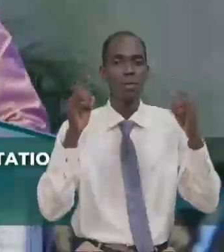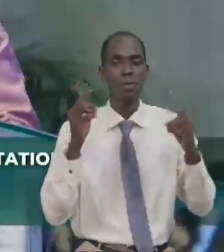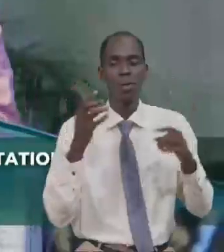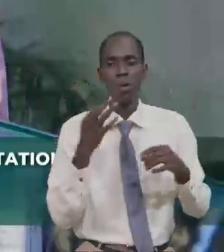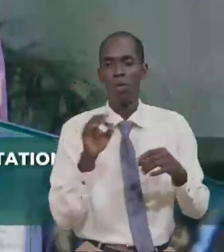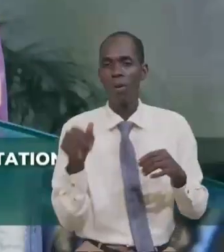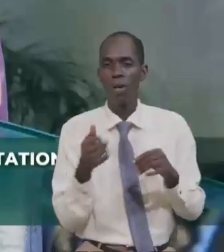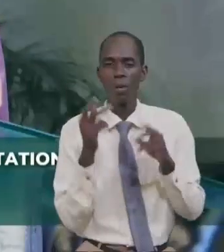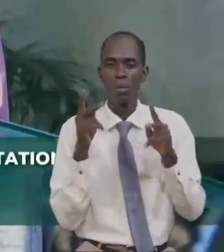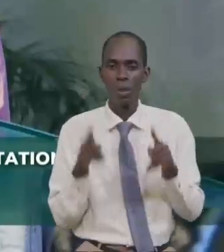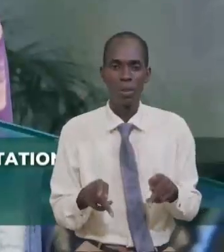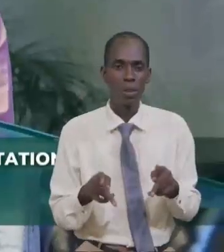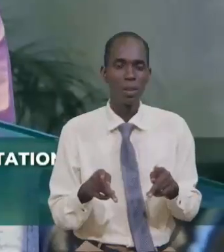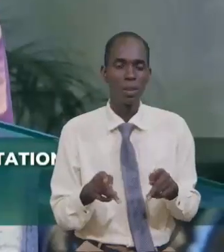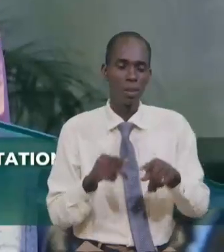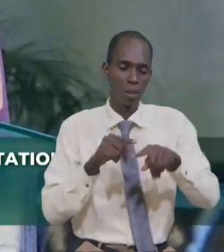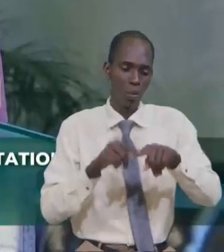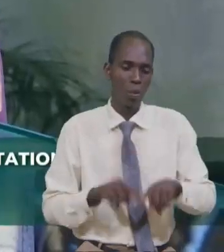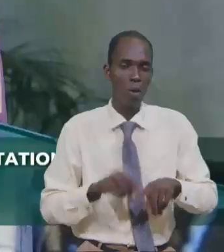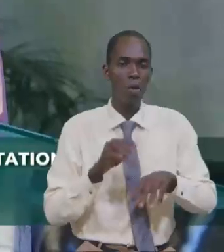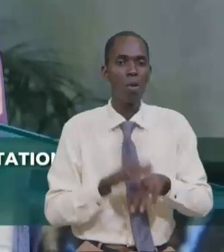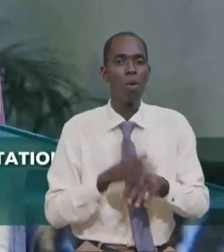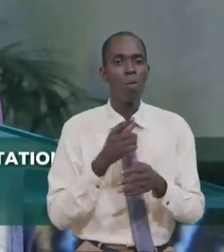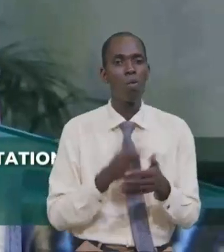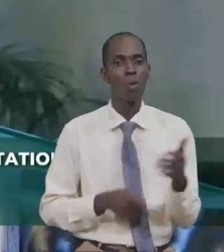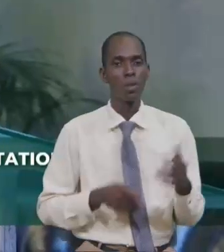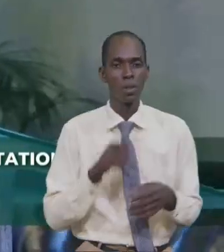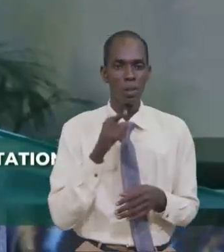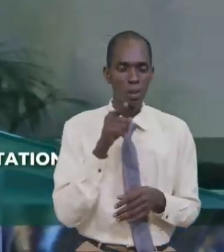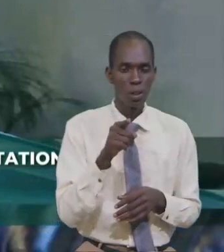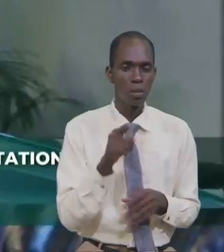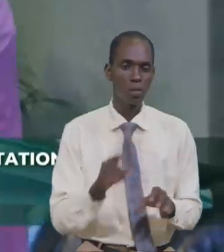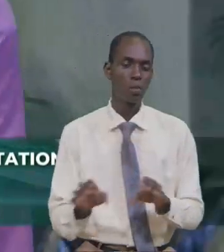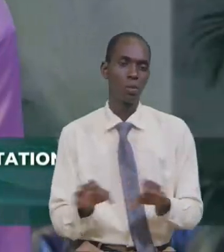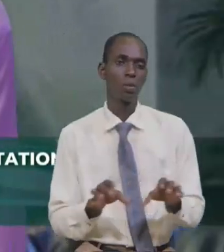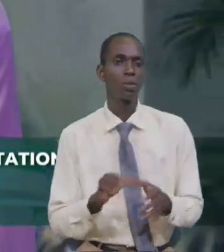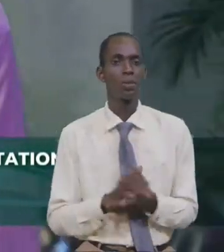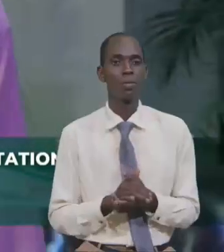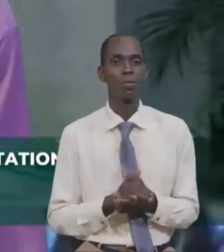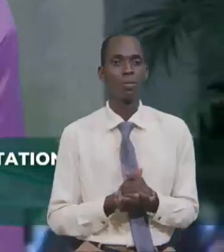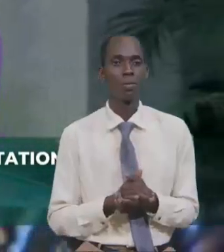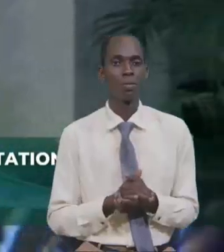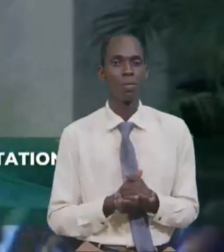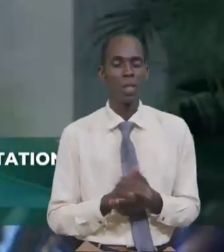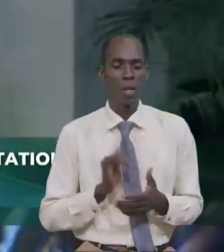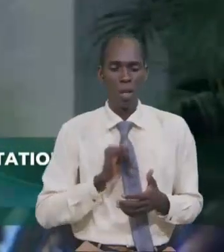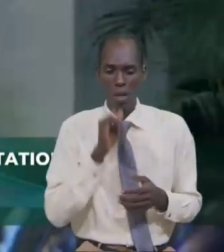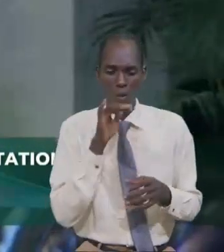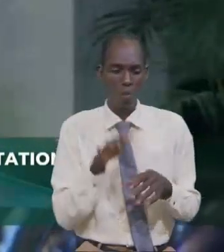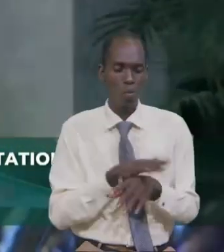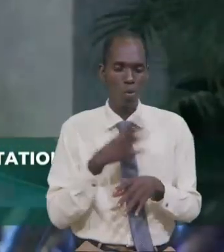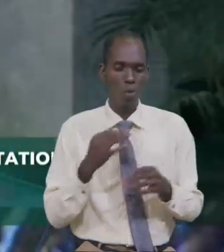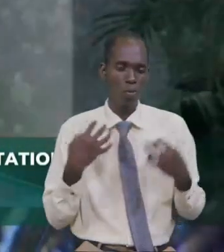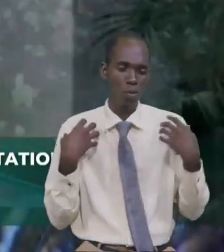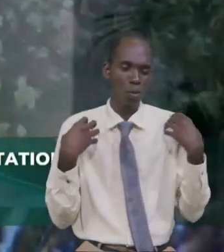I'm courageous. Do something with that courage. I'm loving. Do something with